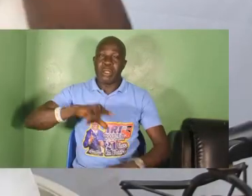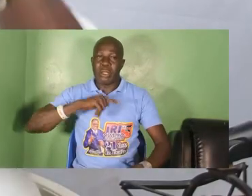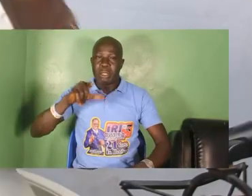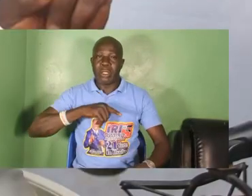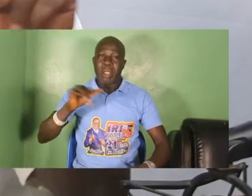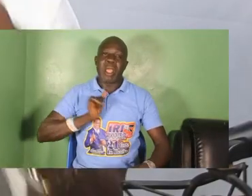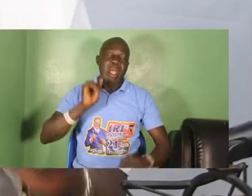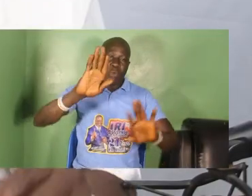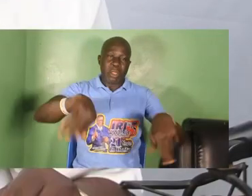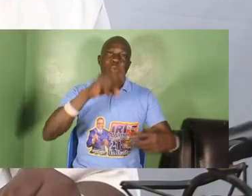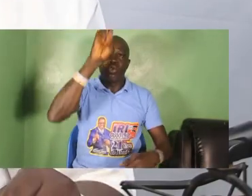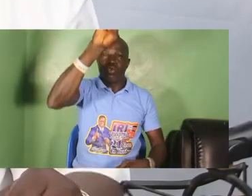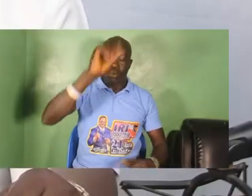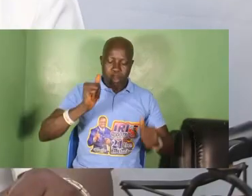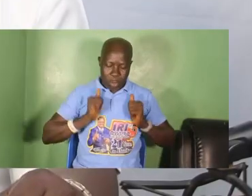Lagos. I'll give